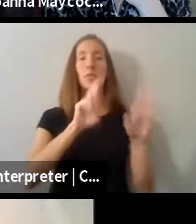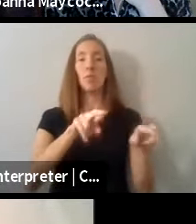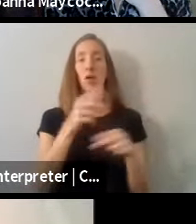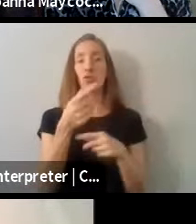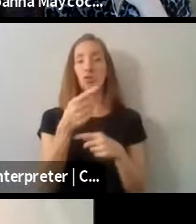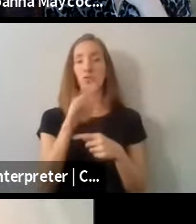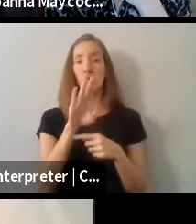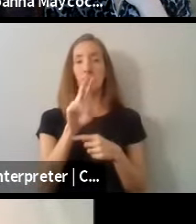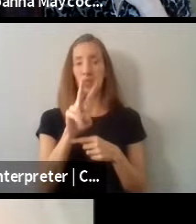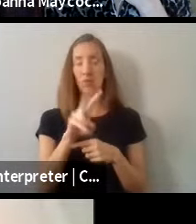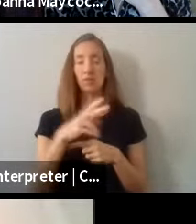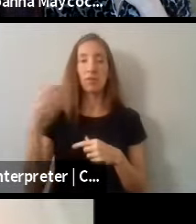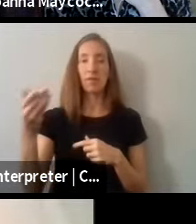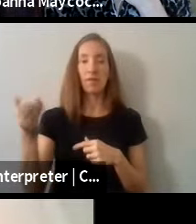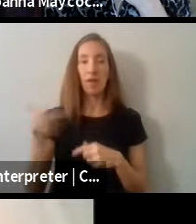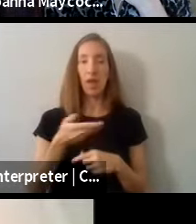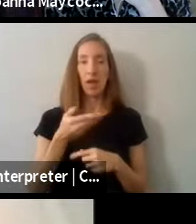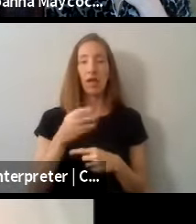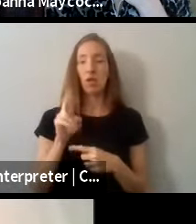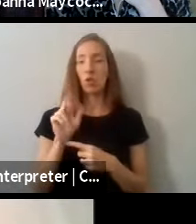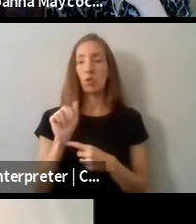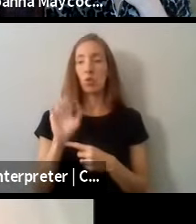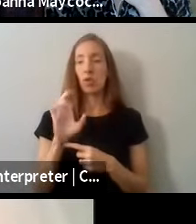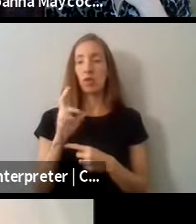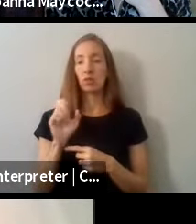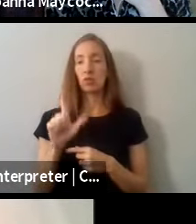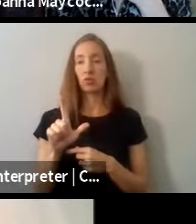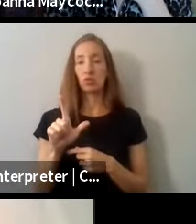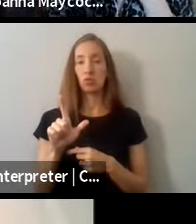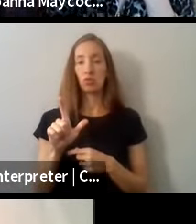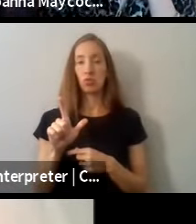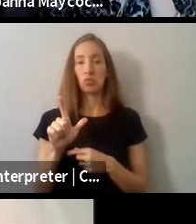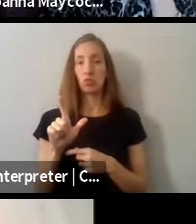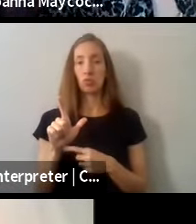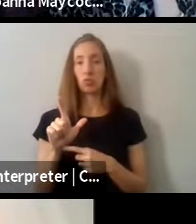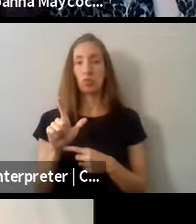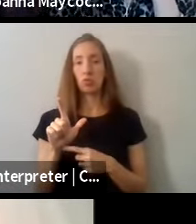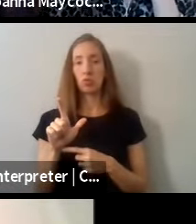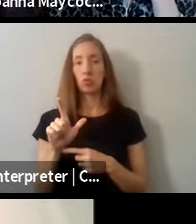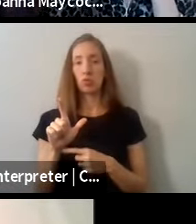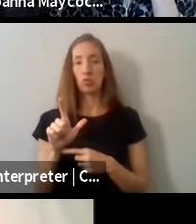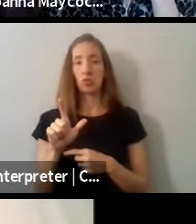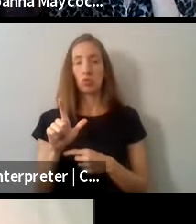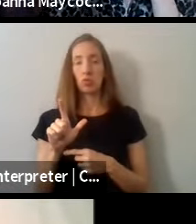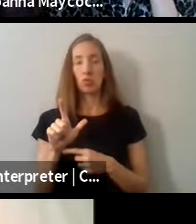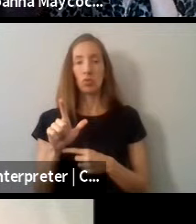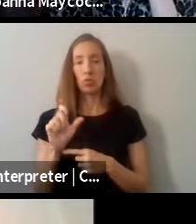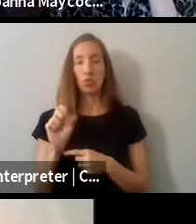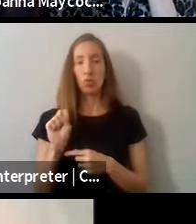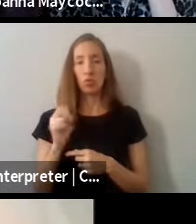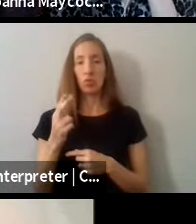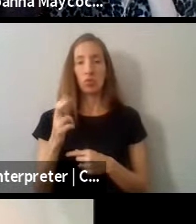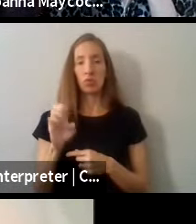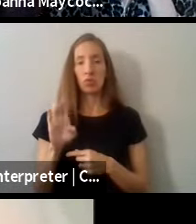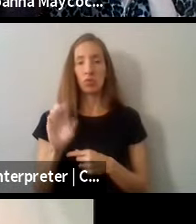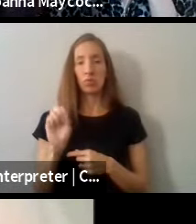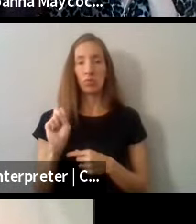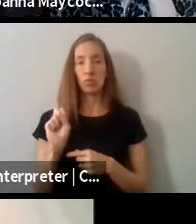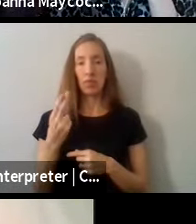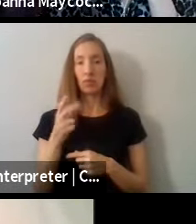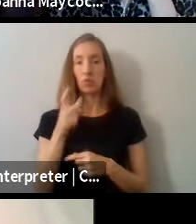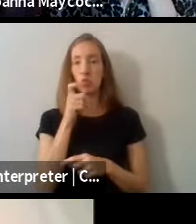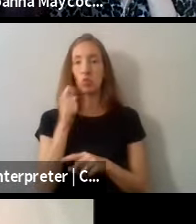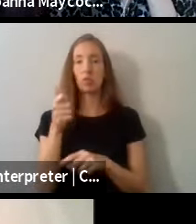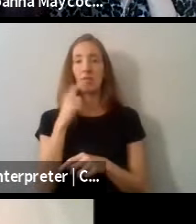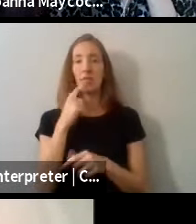by inviting Ms. Rachel Shibesh, who is the Chief Administrative Secretary in the Ministry of Public Services